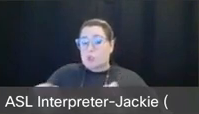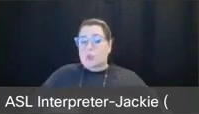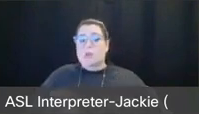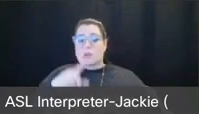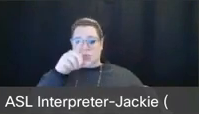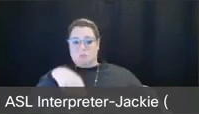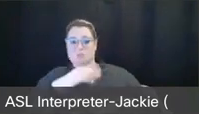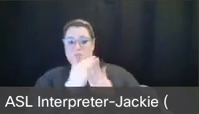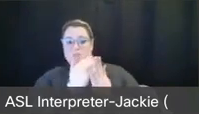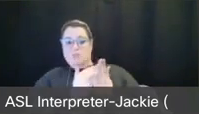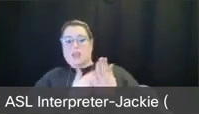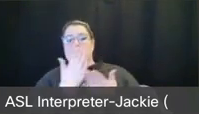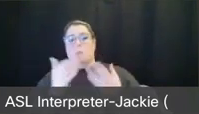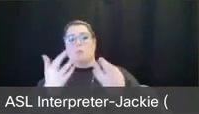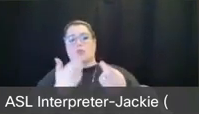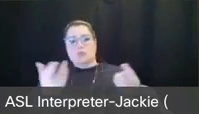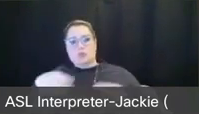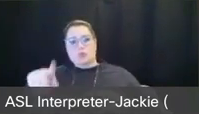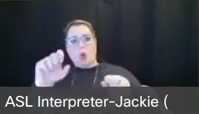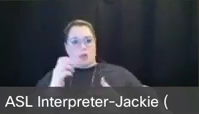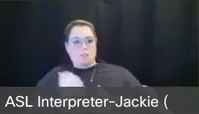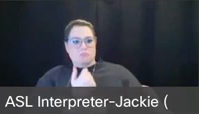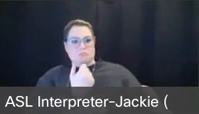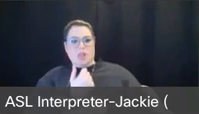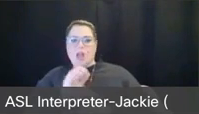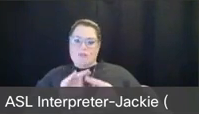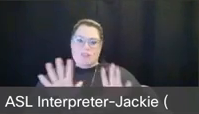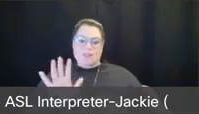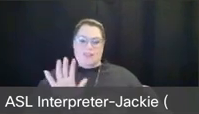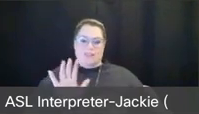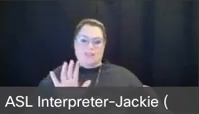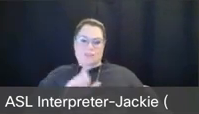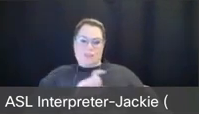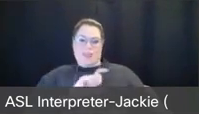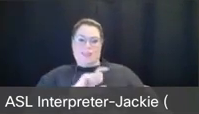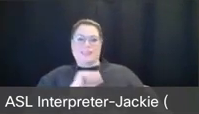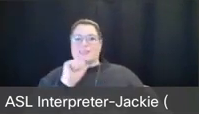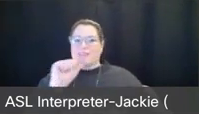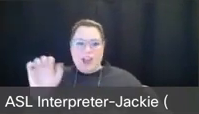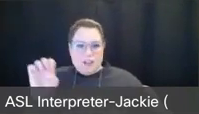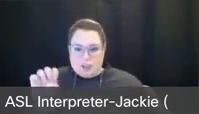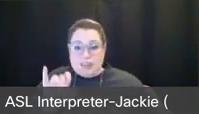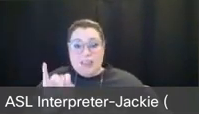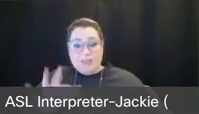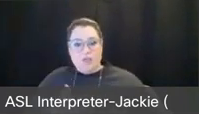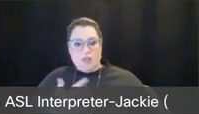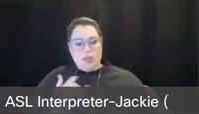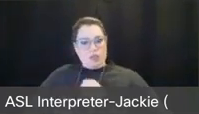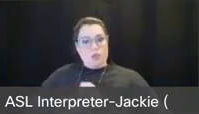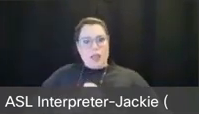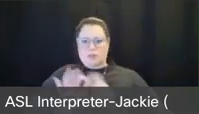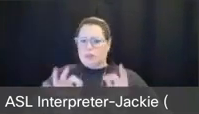can use. Obviously, the police non-emergency line, unless you feel like you're threatened, then definitely call